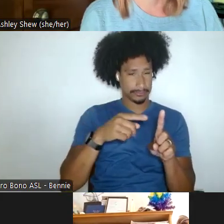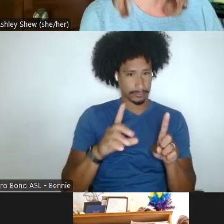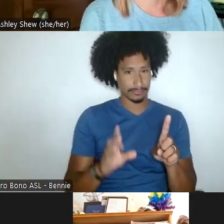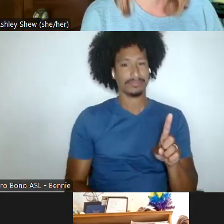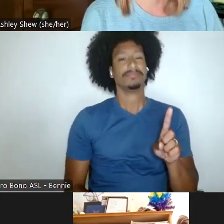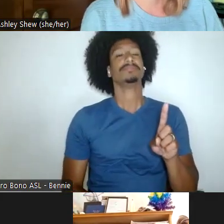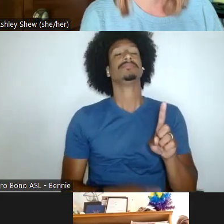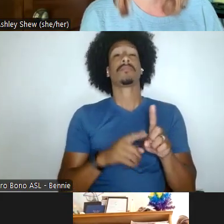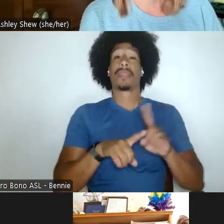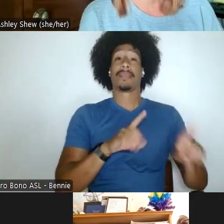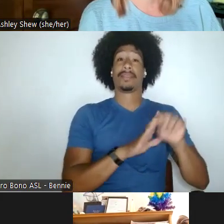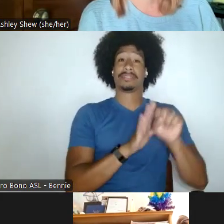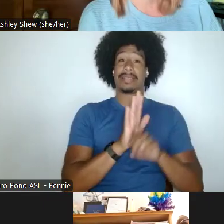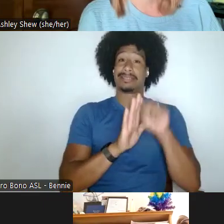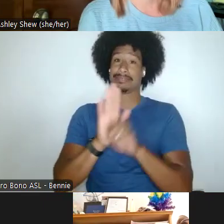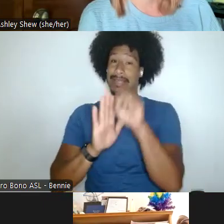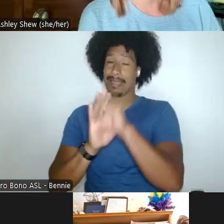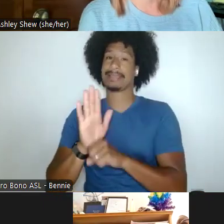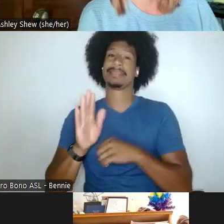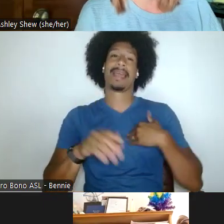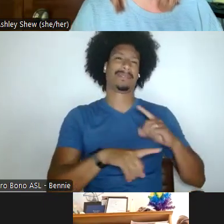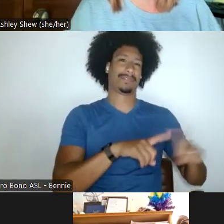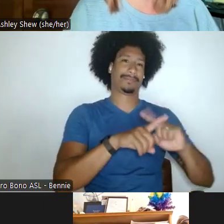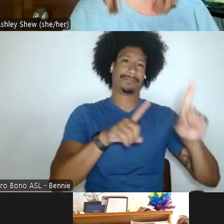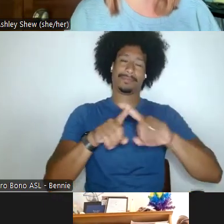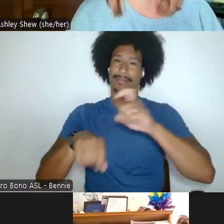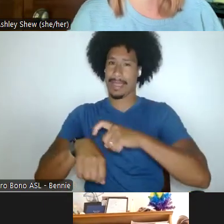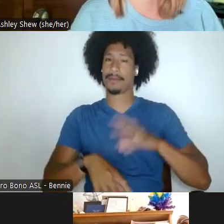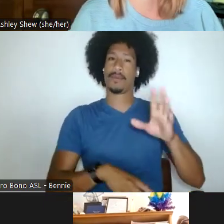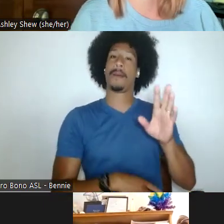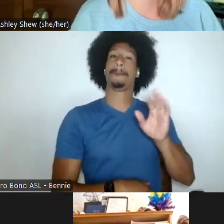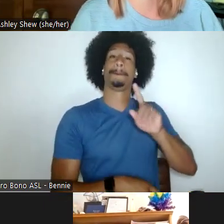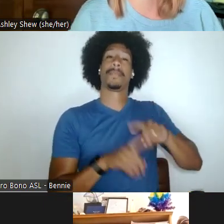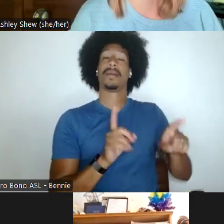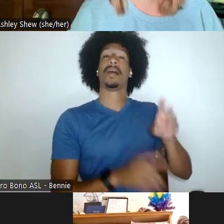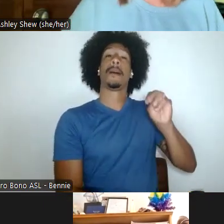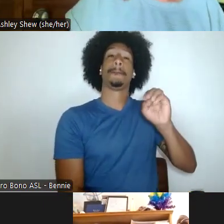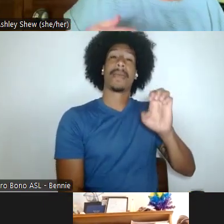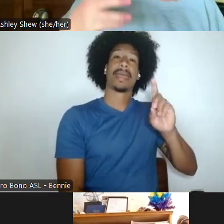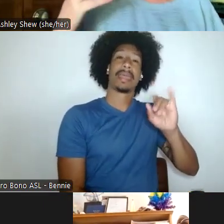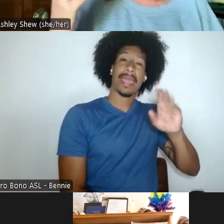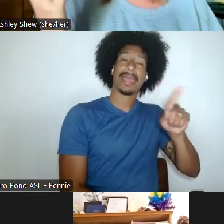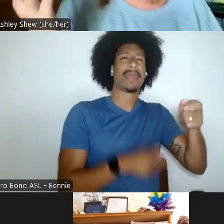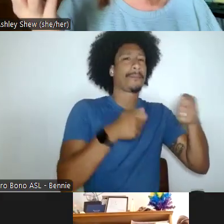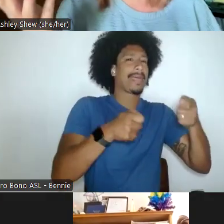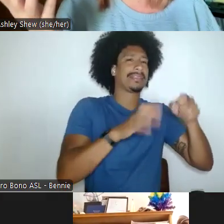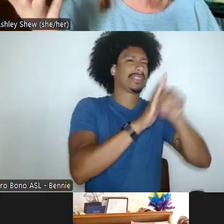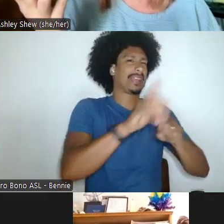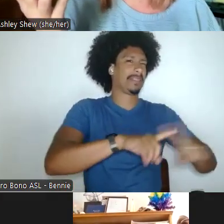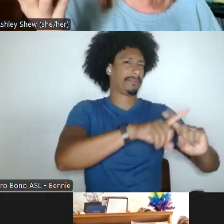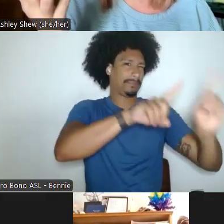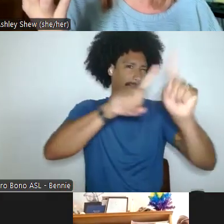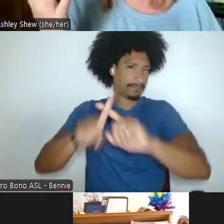Different states have rolled these out at different times because, of course, Medicaid is managed differently in different states. But it amounts to a